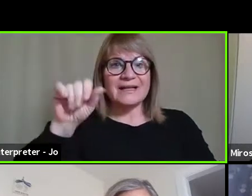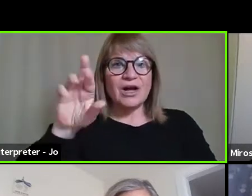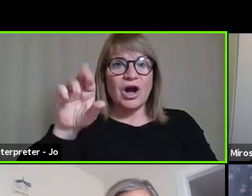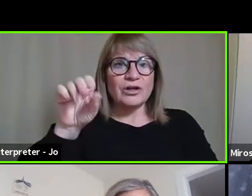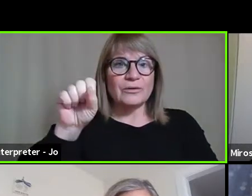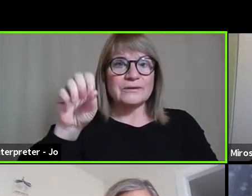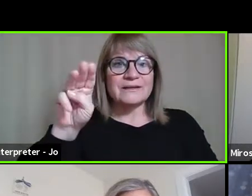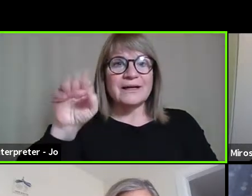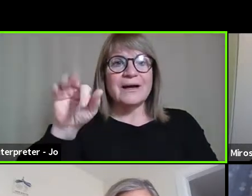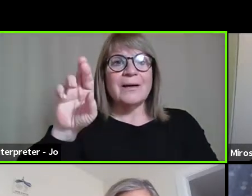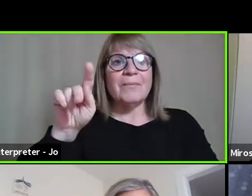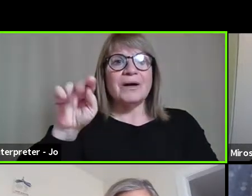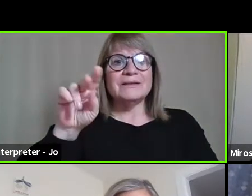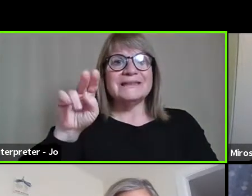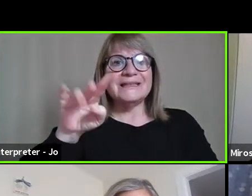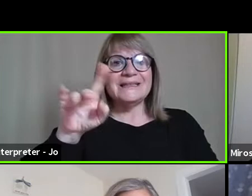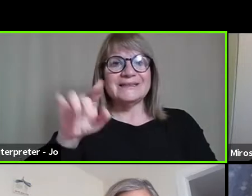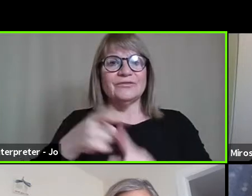francisco